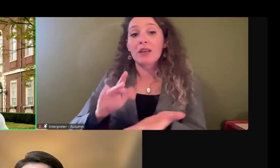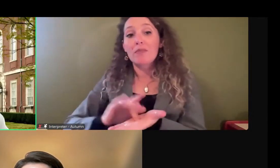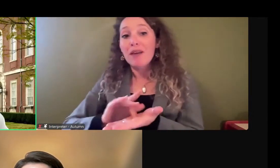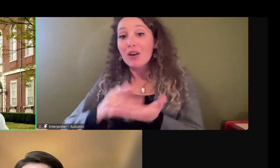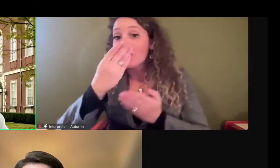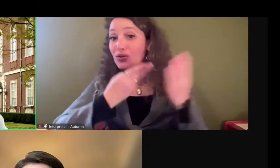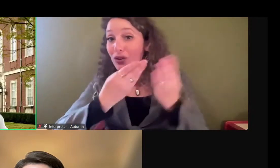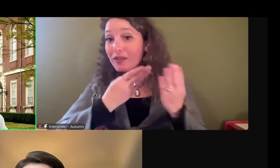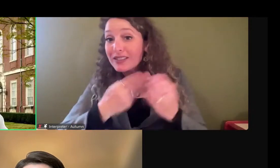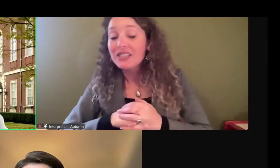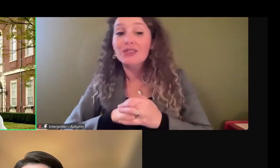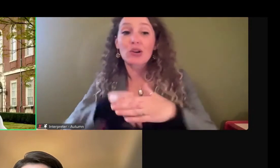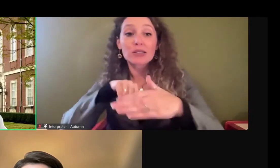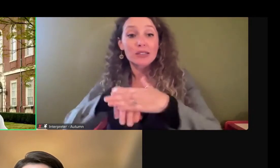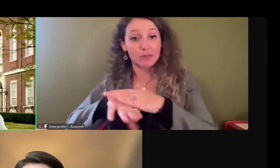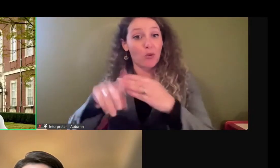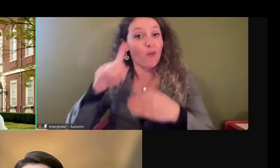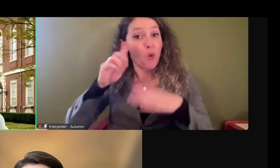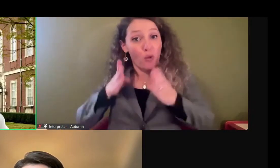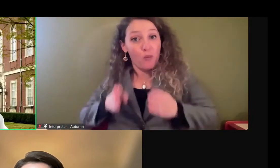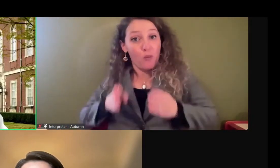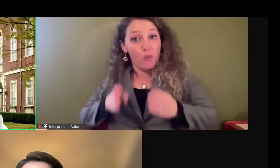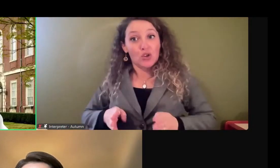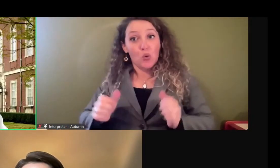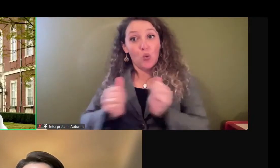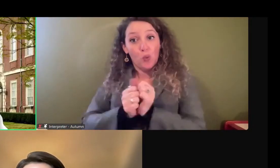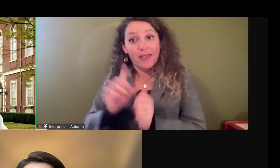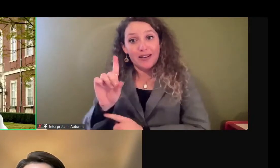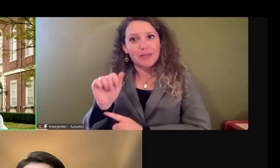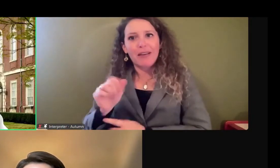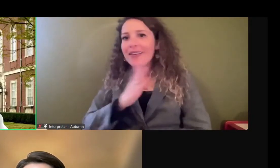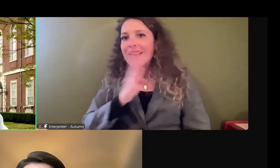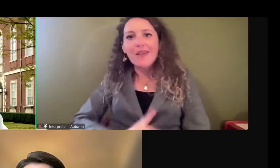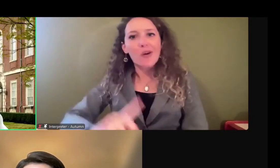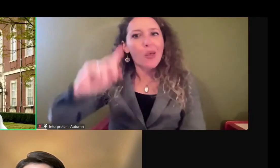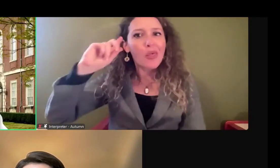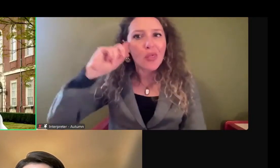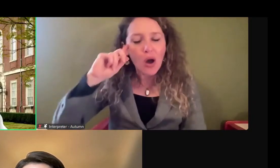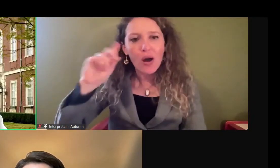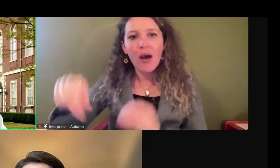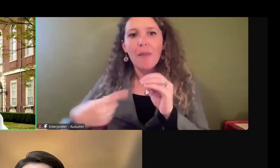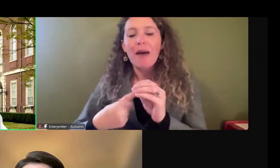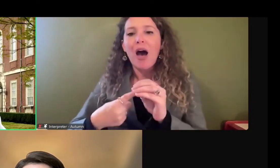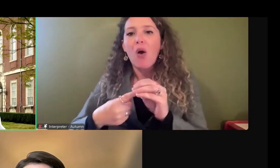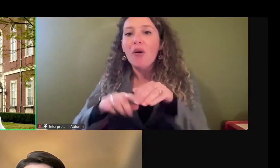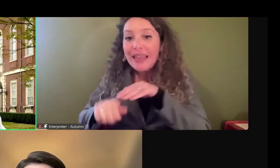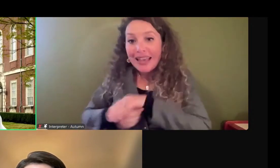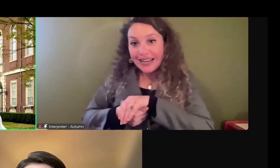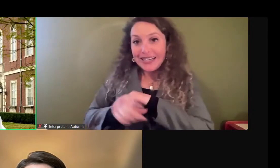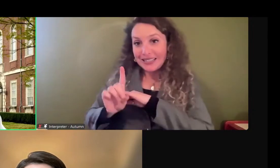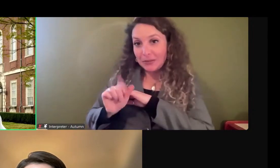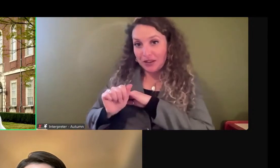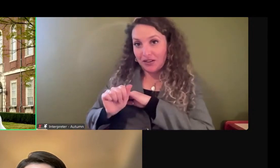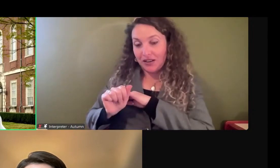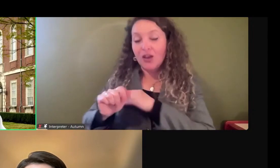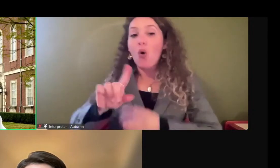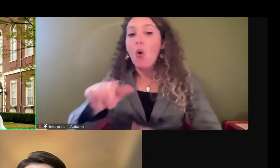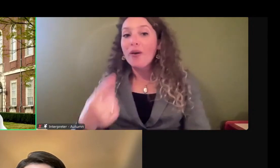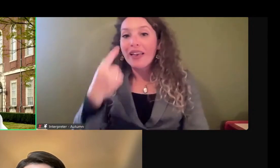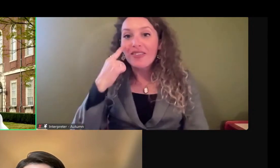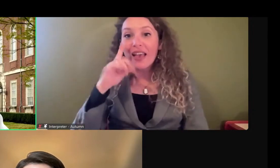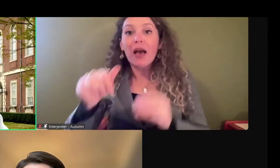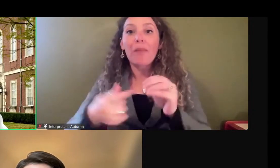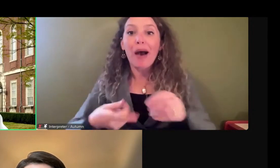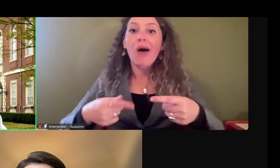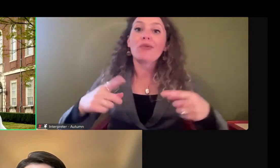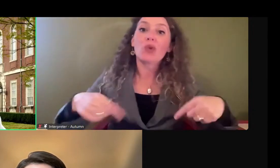are accessible for patients with disabilities. They never thought about the invisible disability. They only think about the